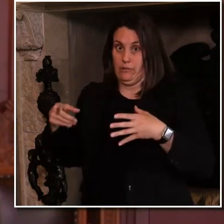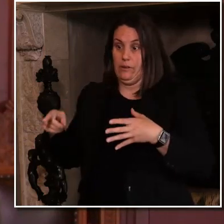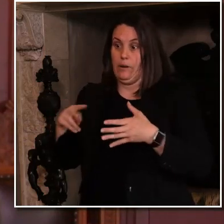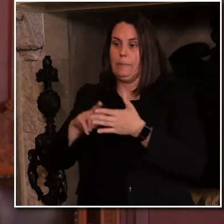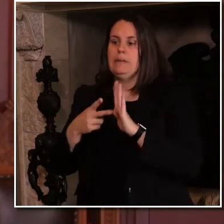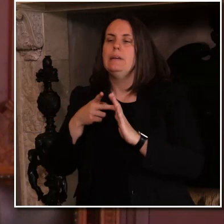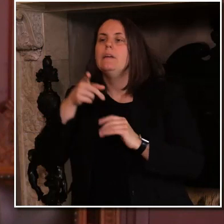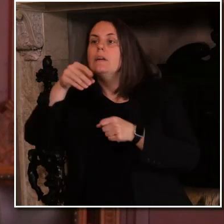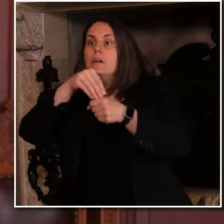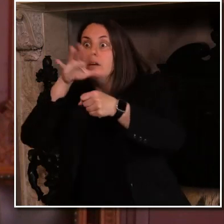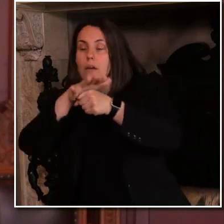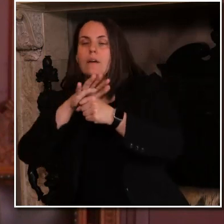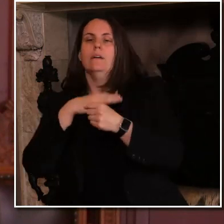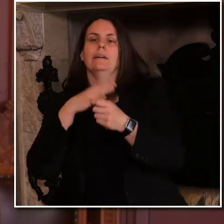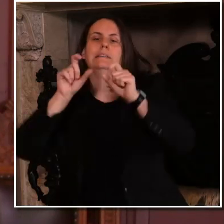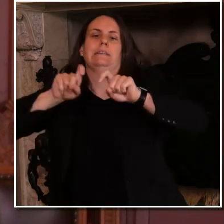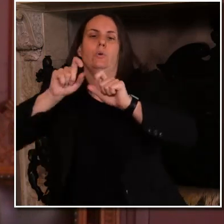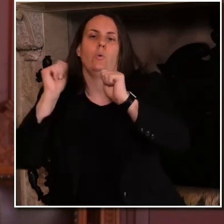the president's